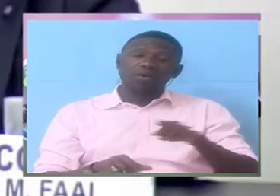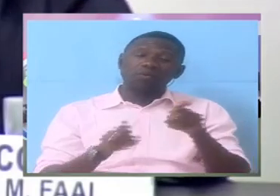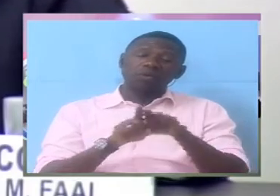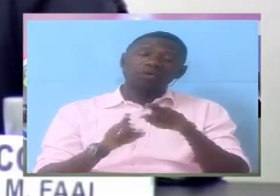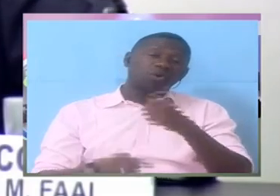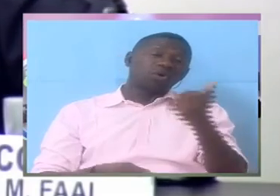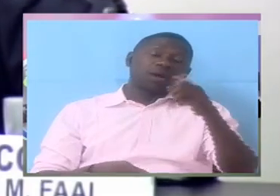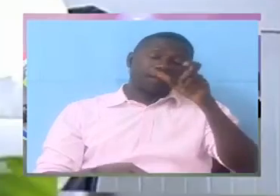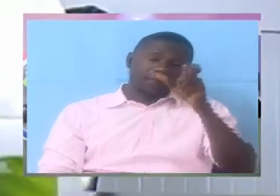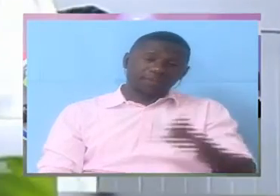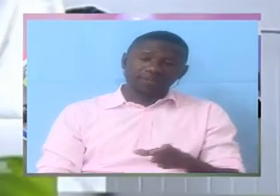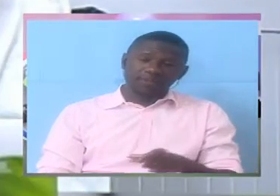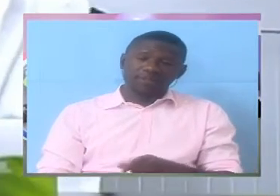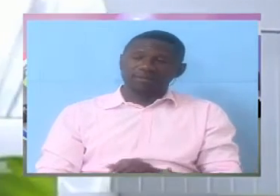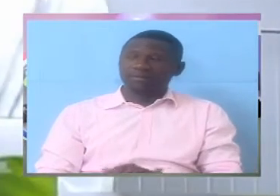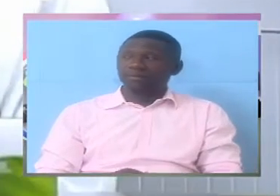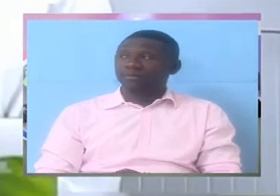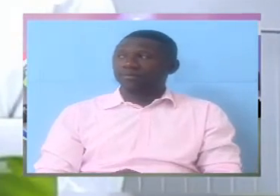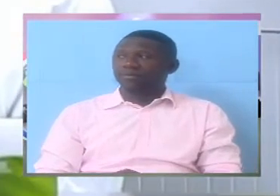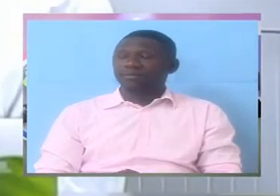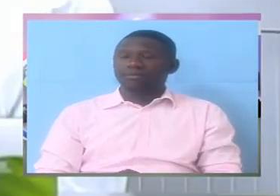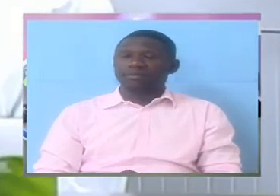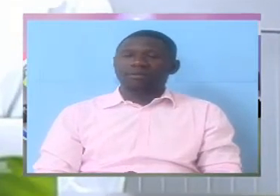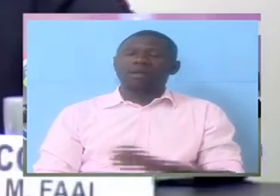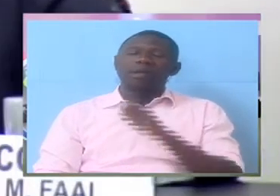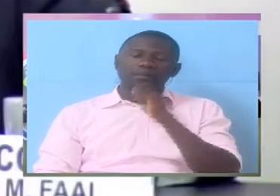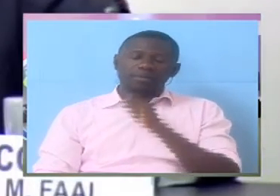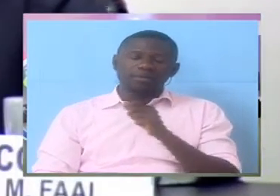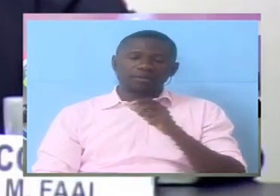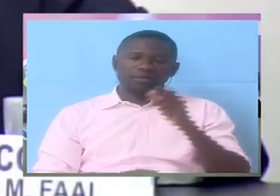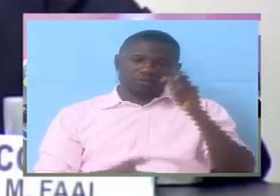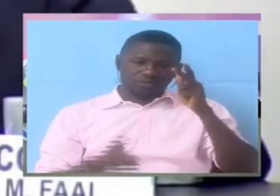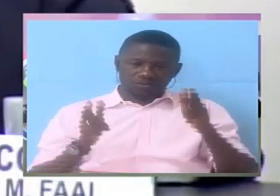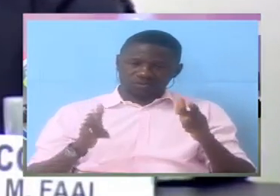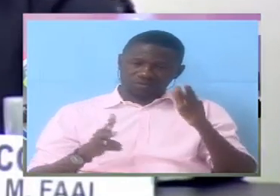entry in the office there. Mr. Witness. Zero.